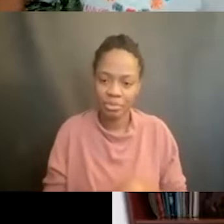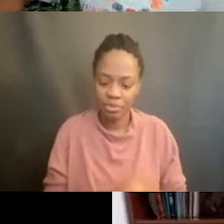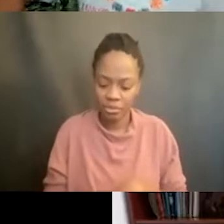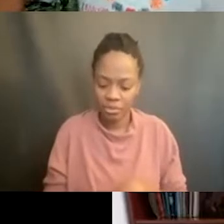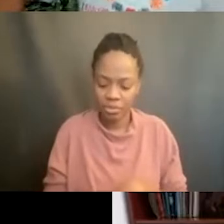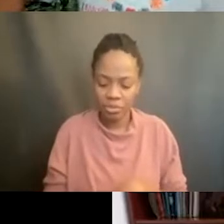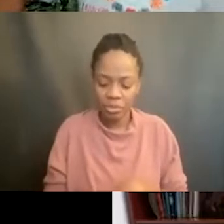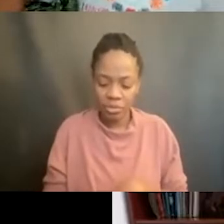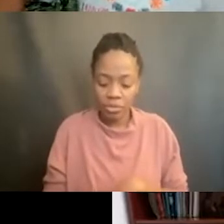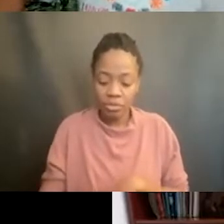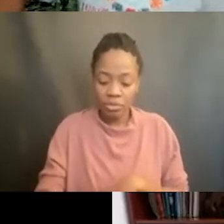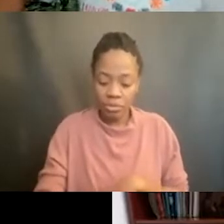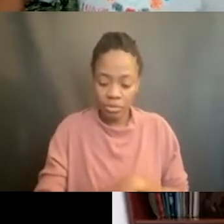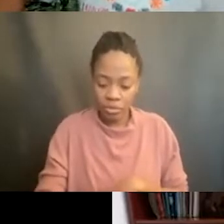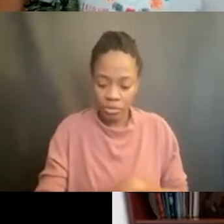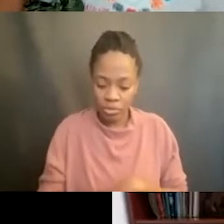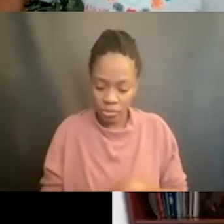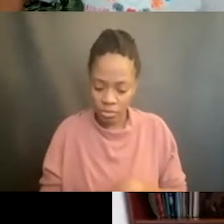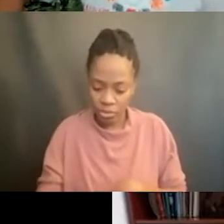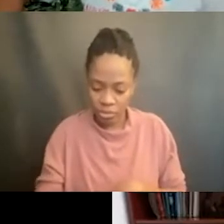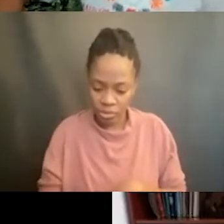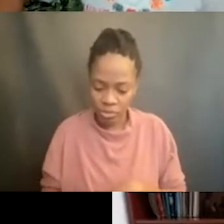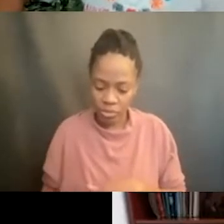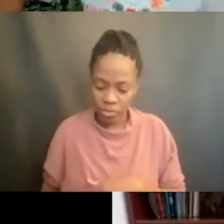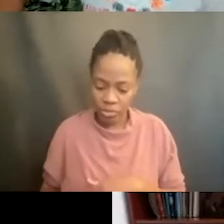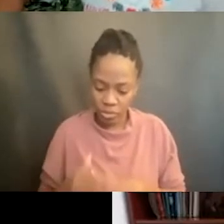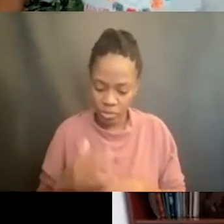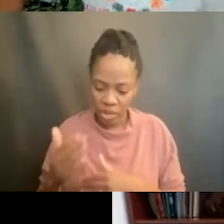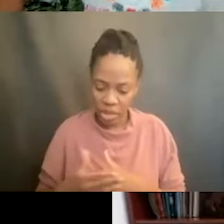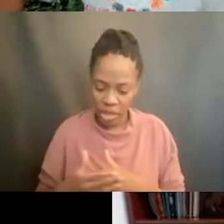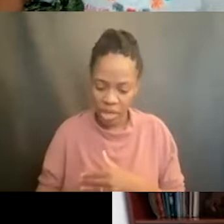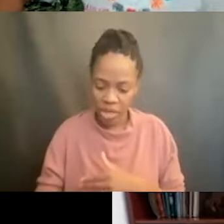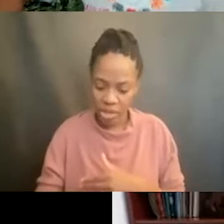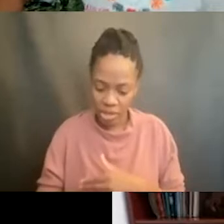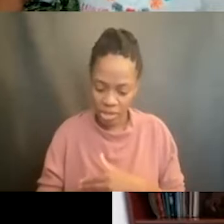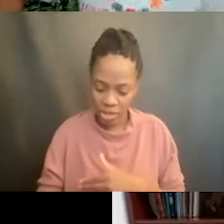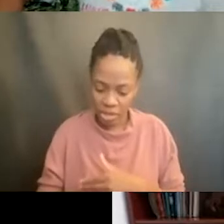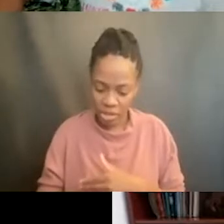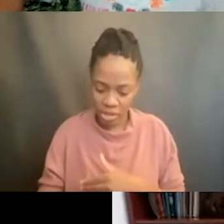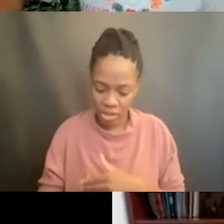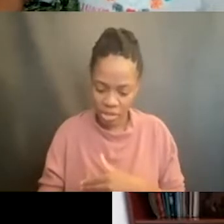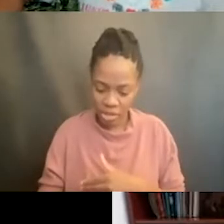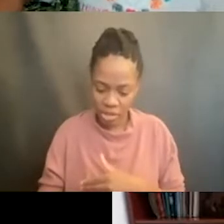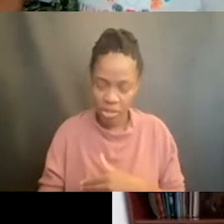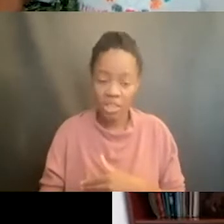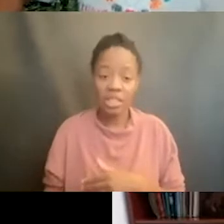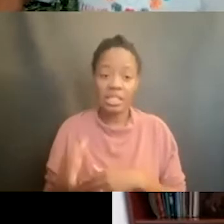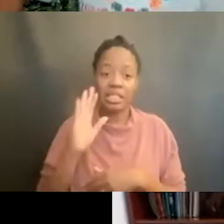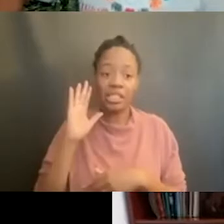Our next speaker is faculty in communication studies, Monica